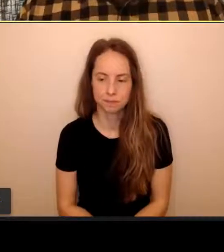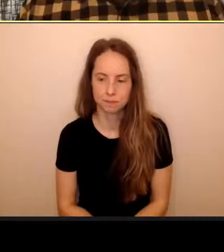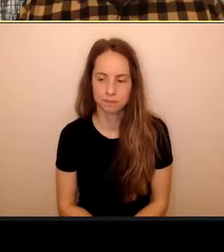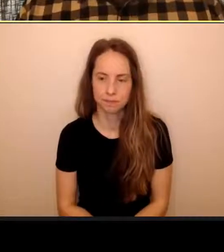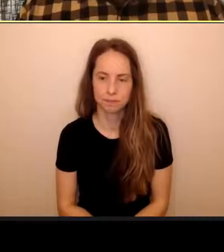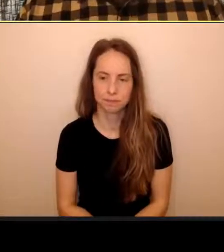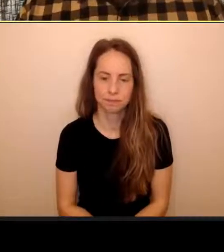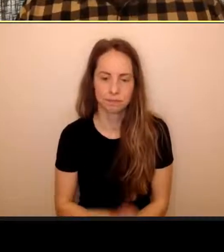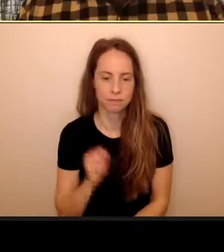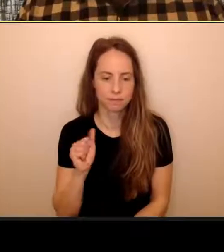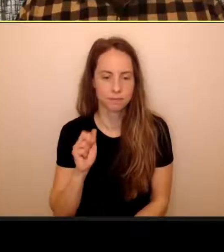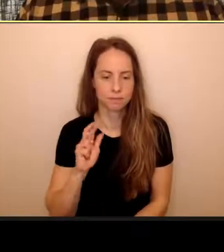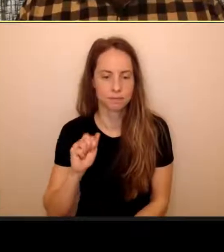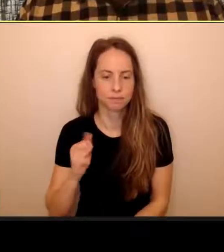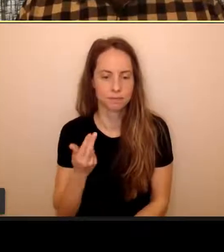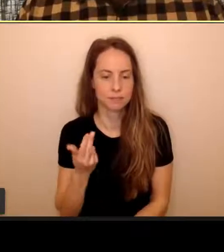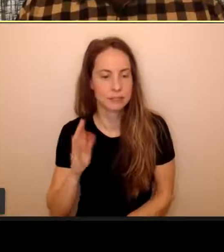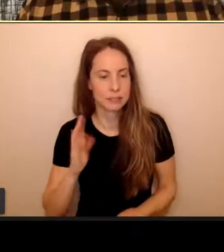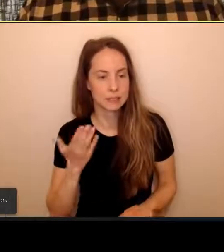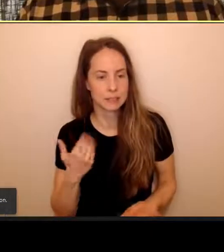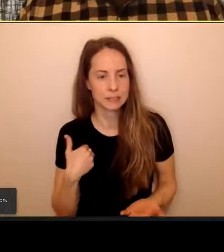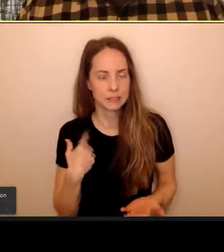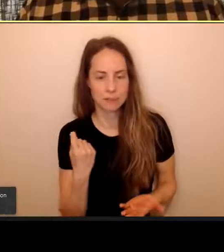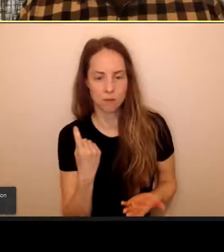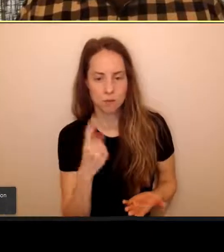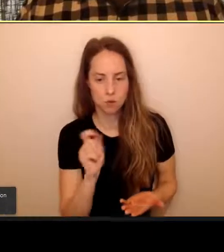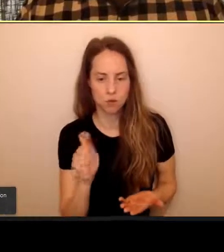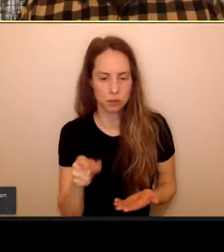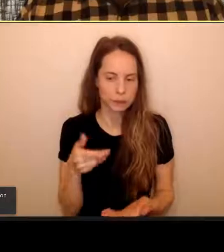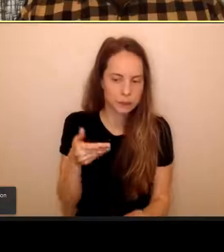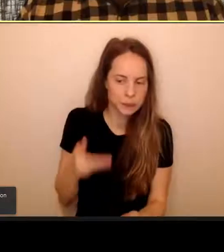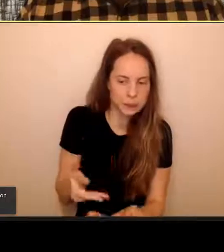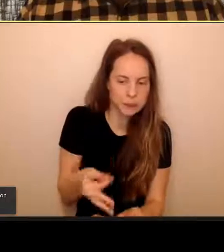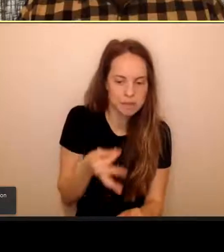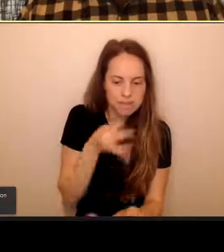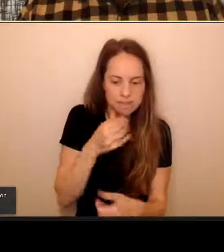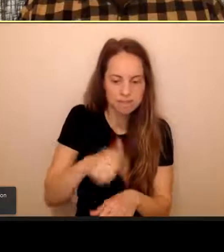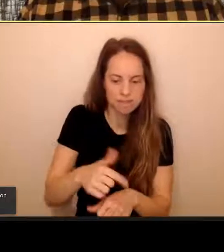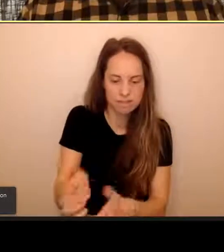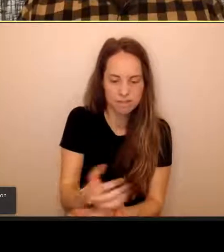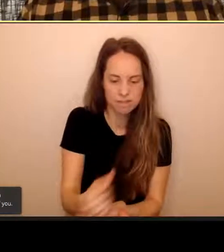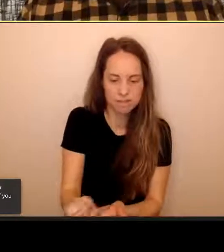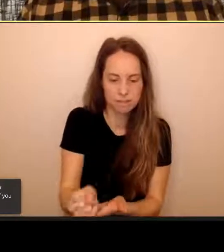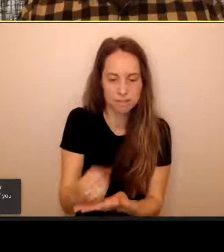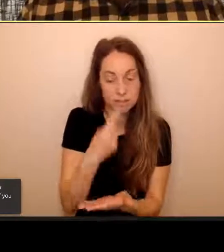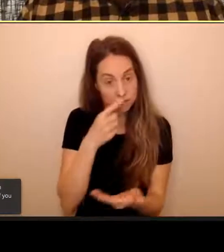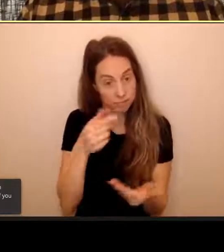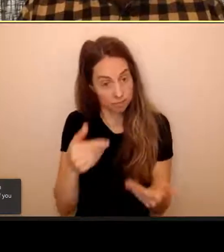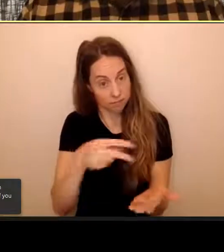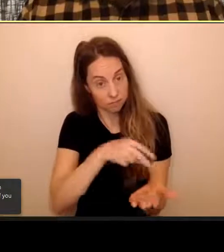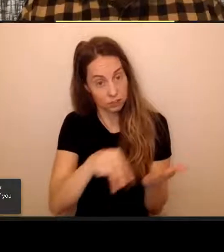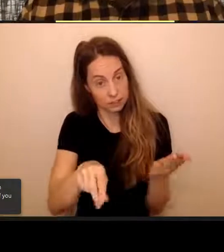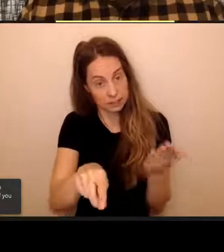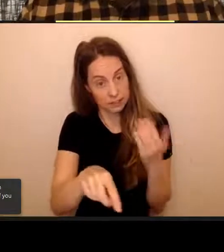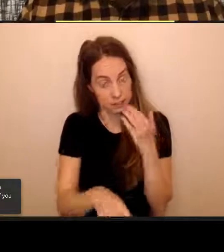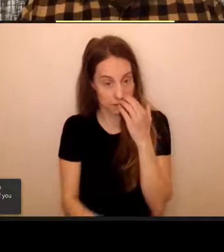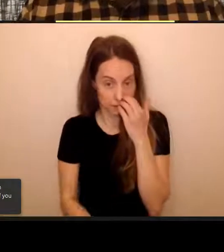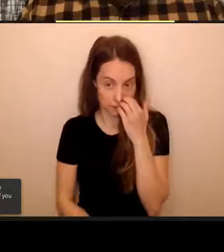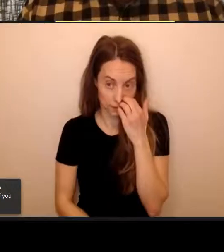Sarah, it looks like we have one more question. We're getting pretty close to our time. If you want to go ahead and